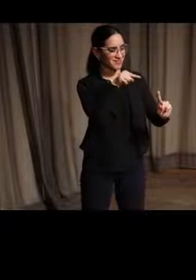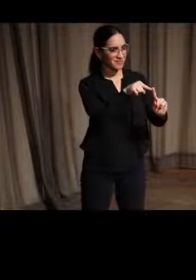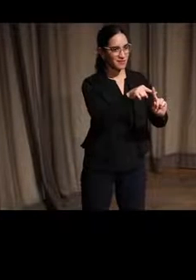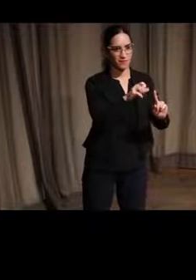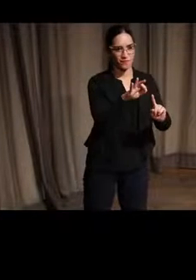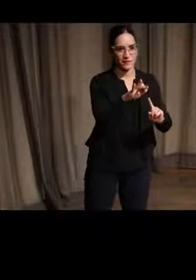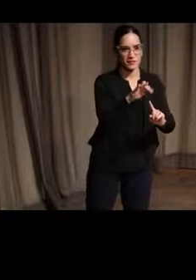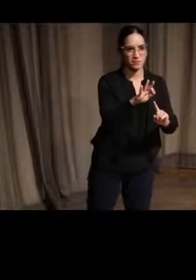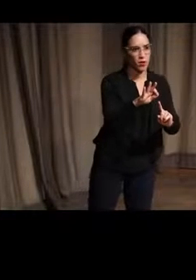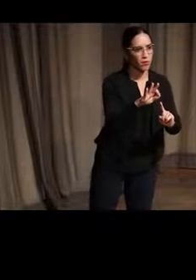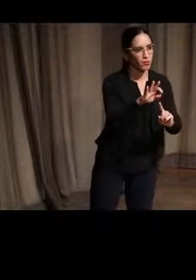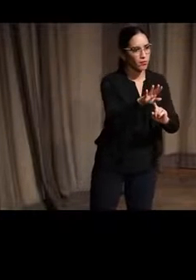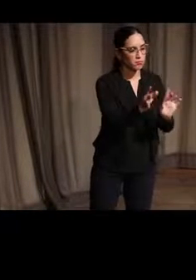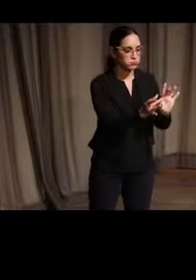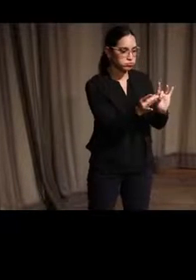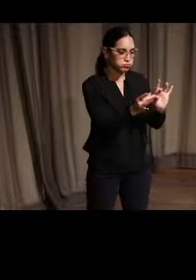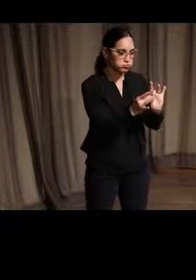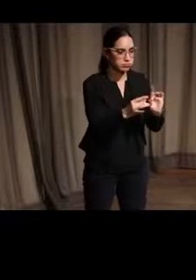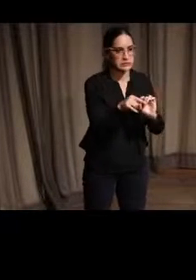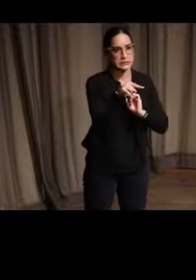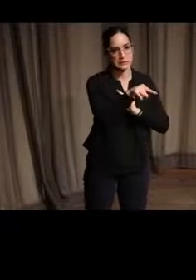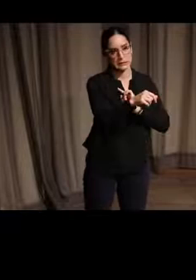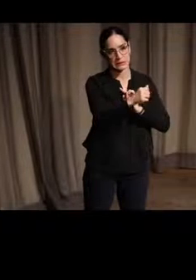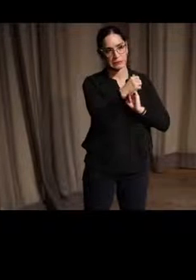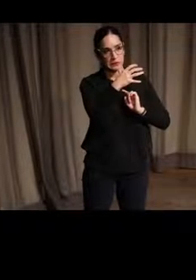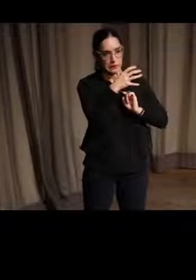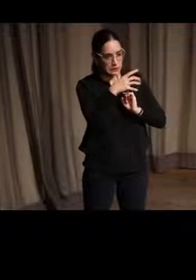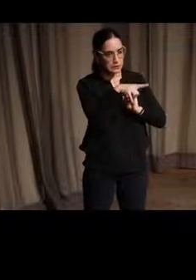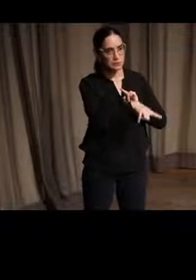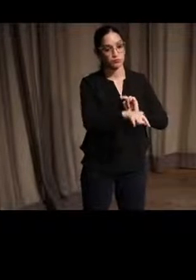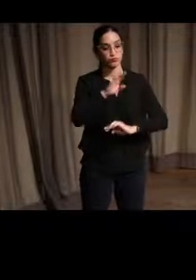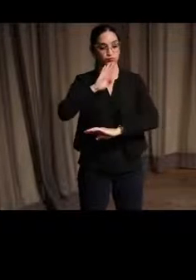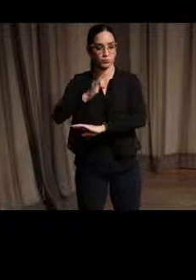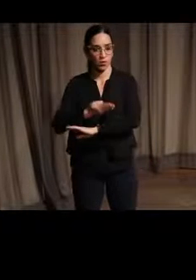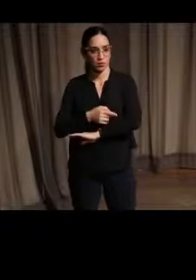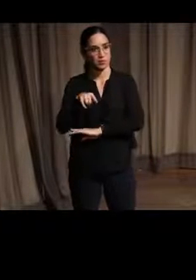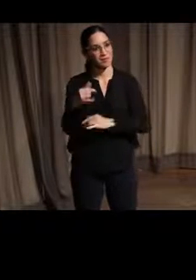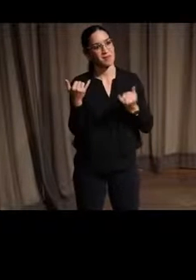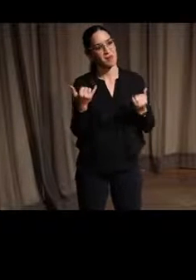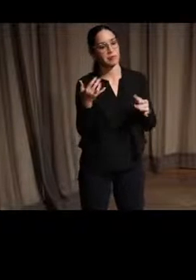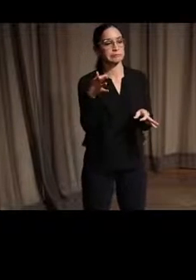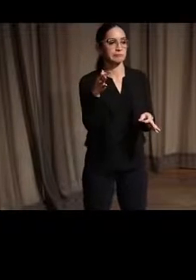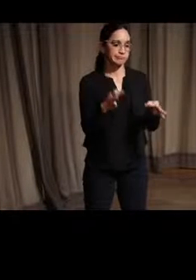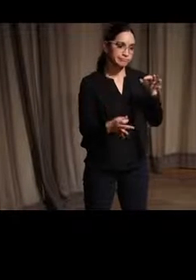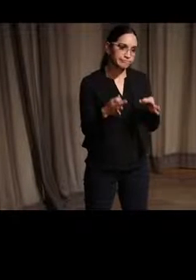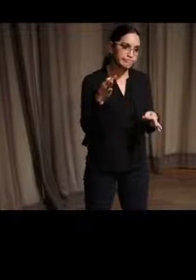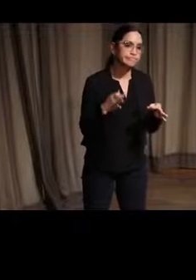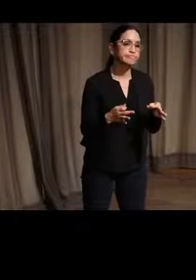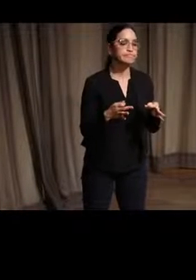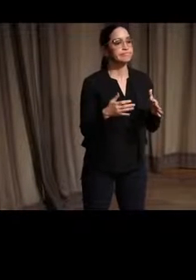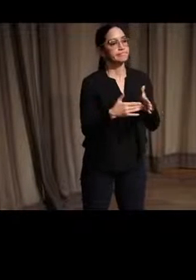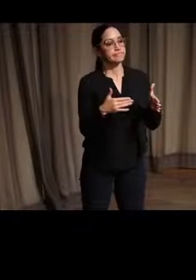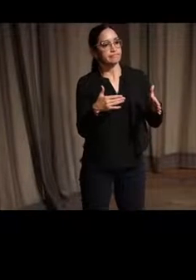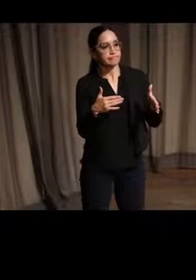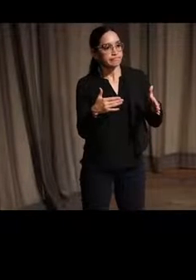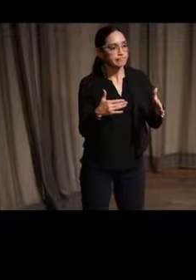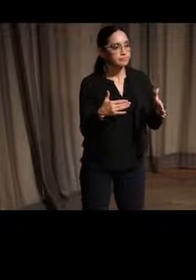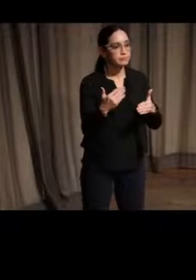Facebook messages, right, between a daughter and her mother, and they're being prosecuted because they have all these Facebook